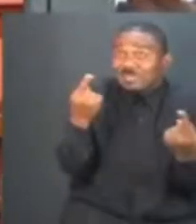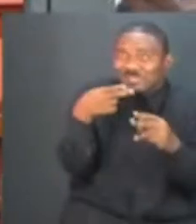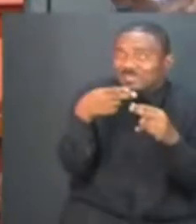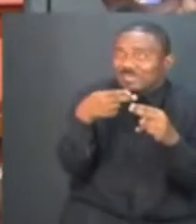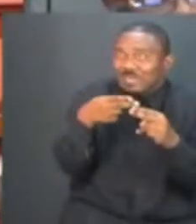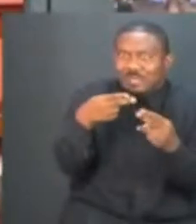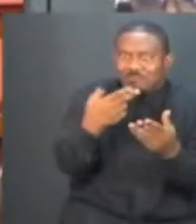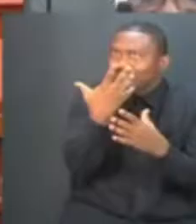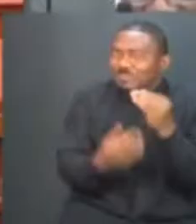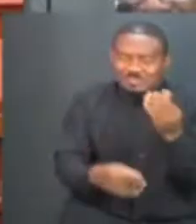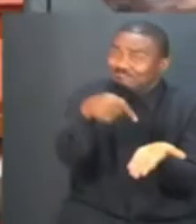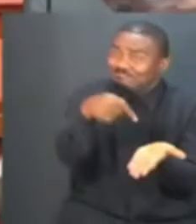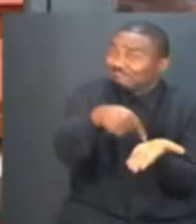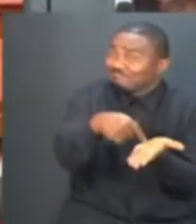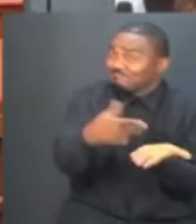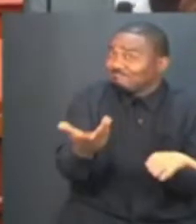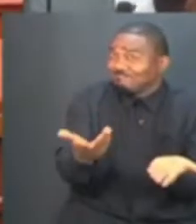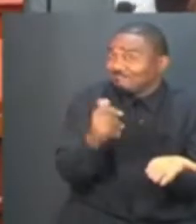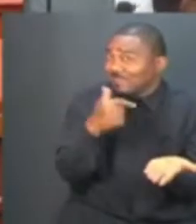here.